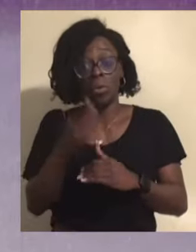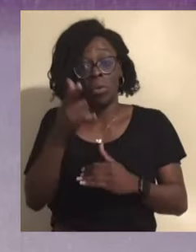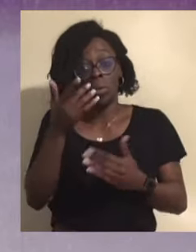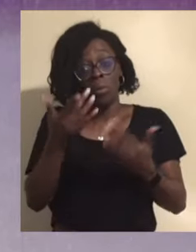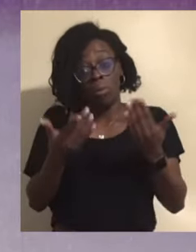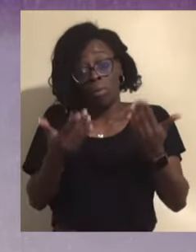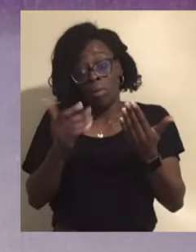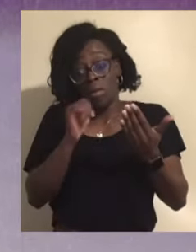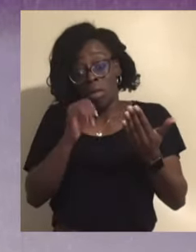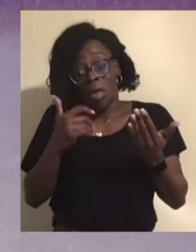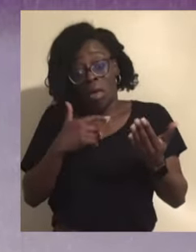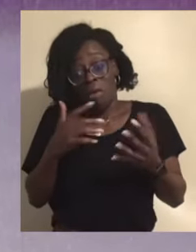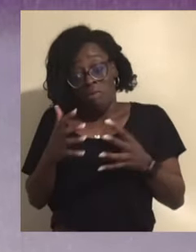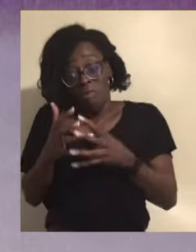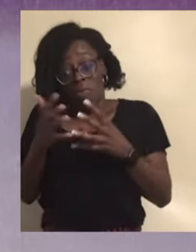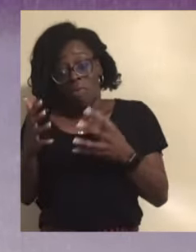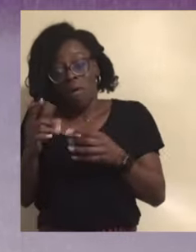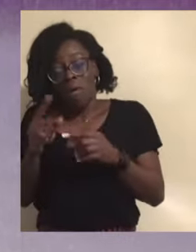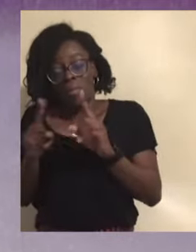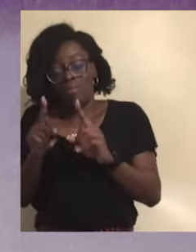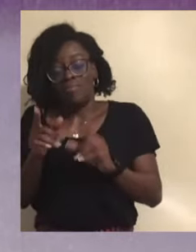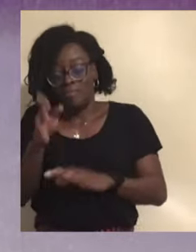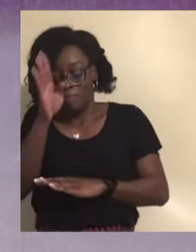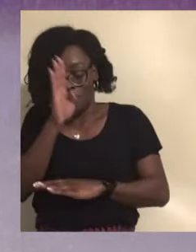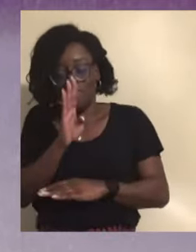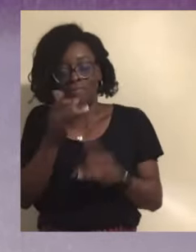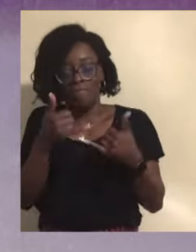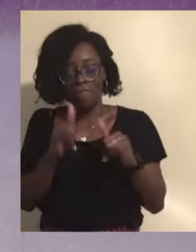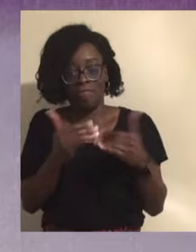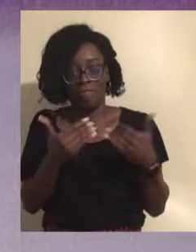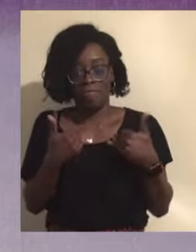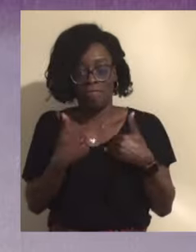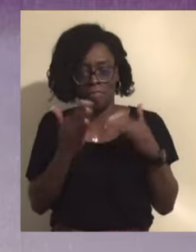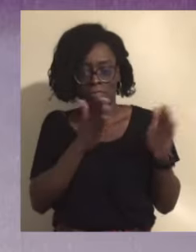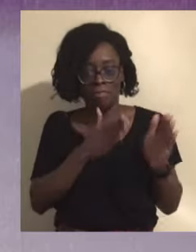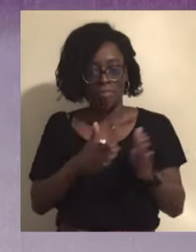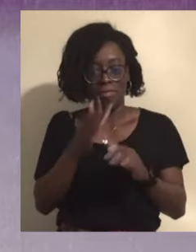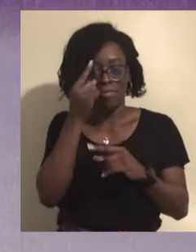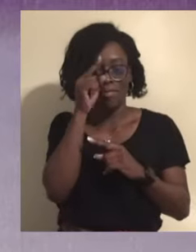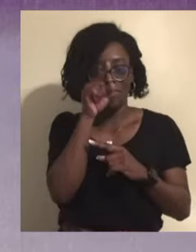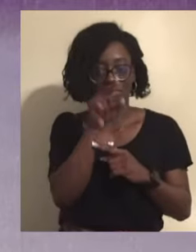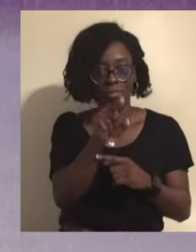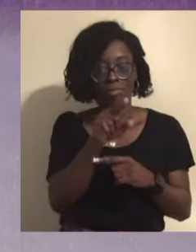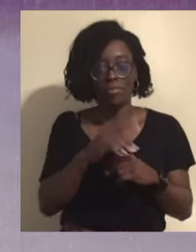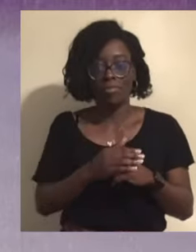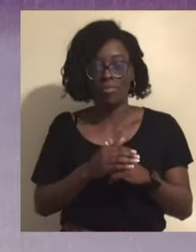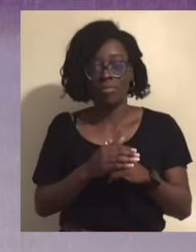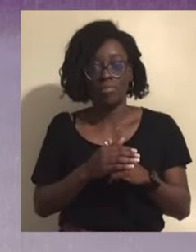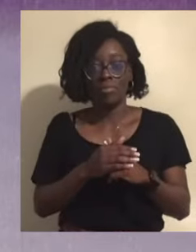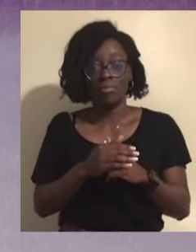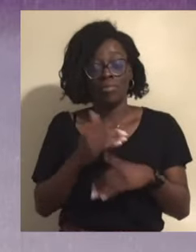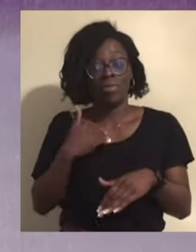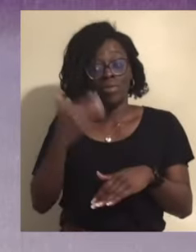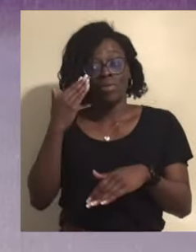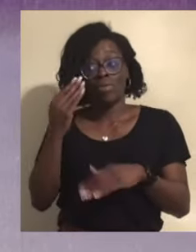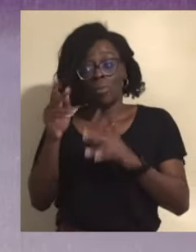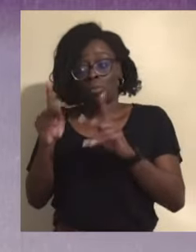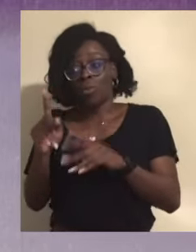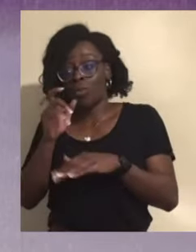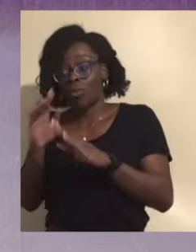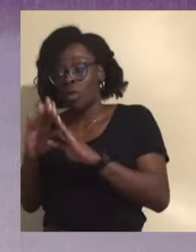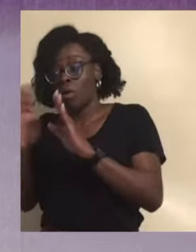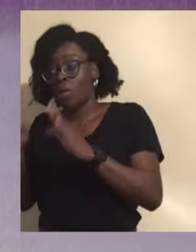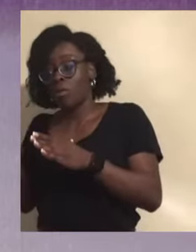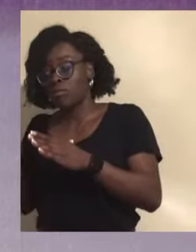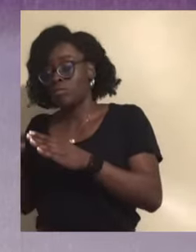got plans for you. I know they might have just foreclosed last week, but I came to let you know the same God